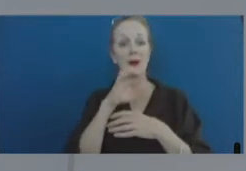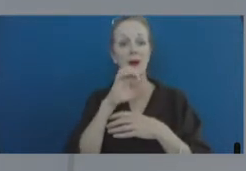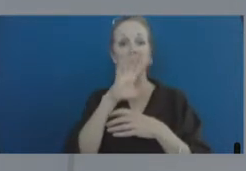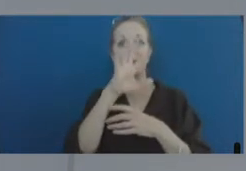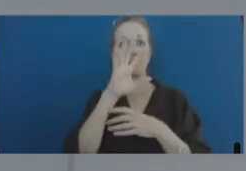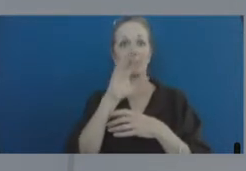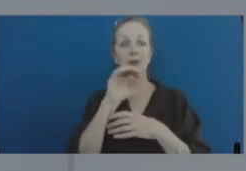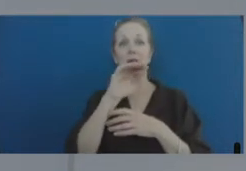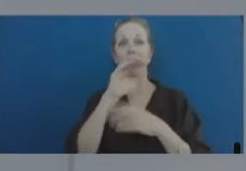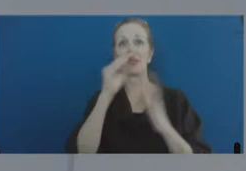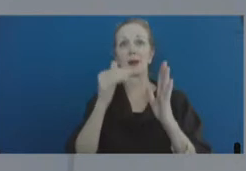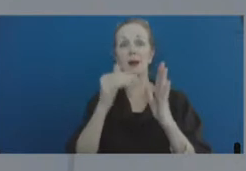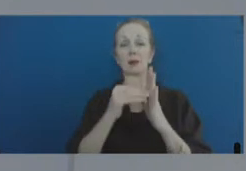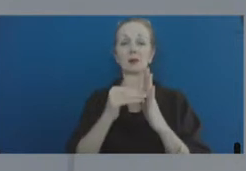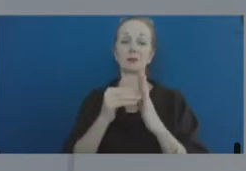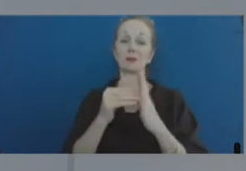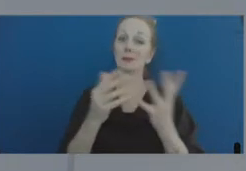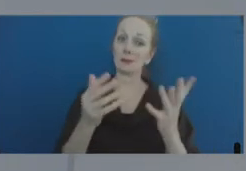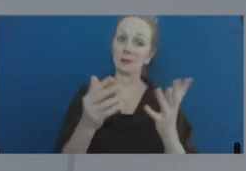550,000.